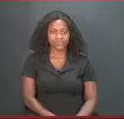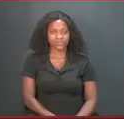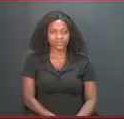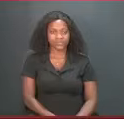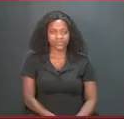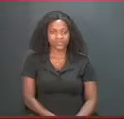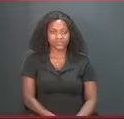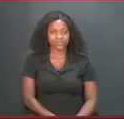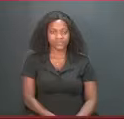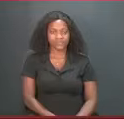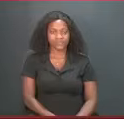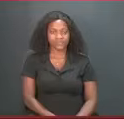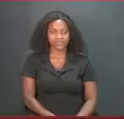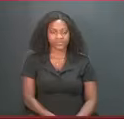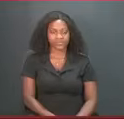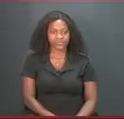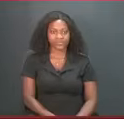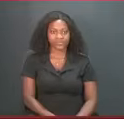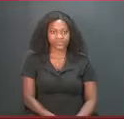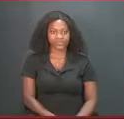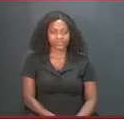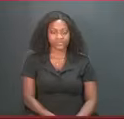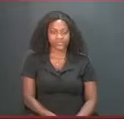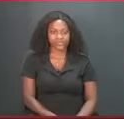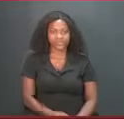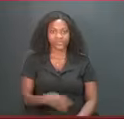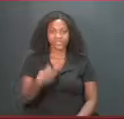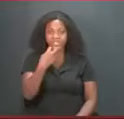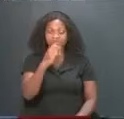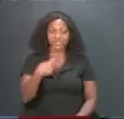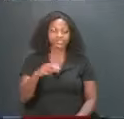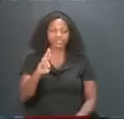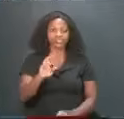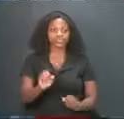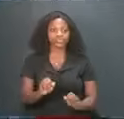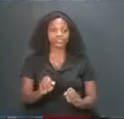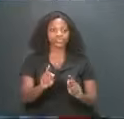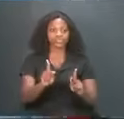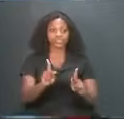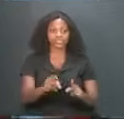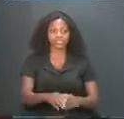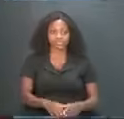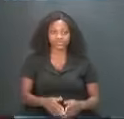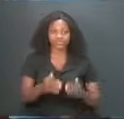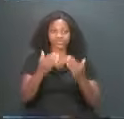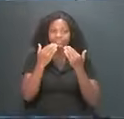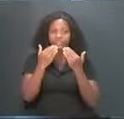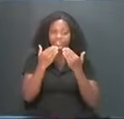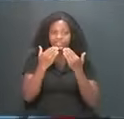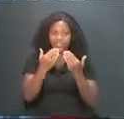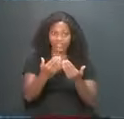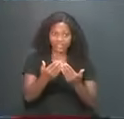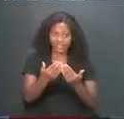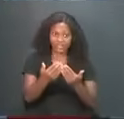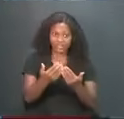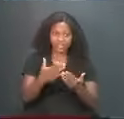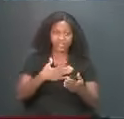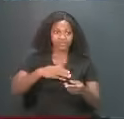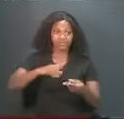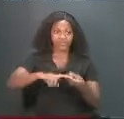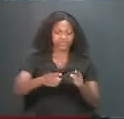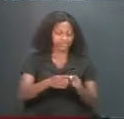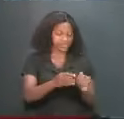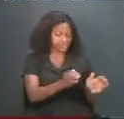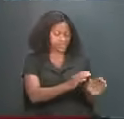Mr. Speaker, let me use this opportunity to thank my friends in the